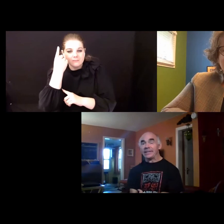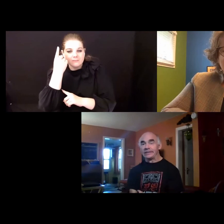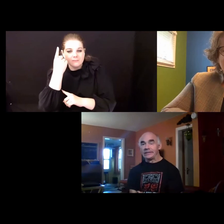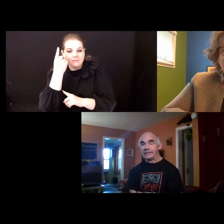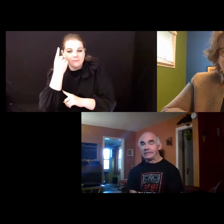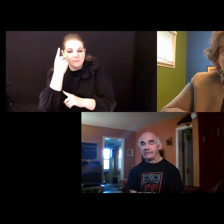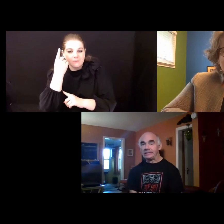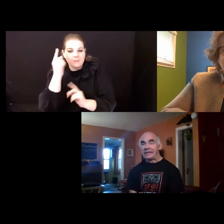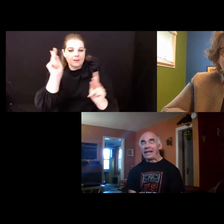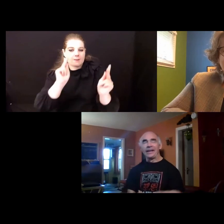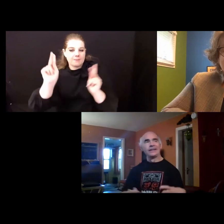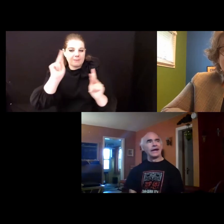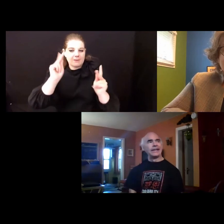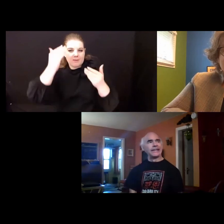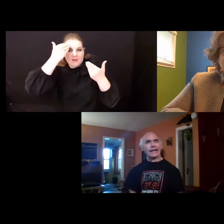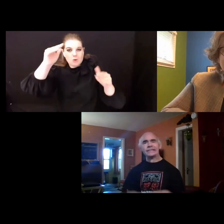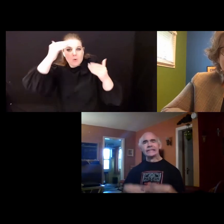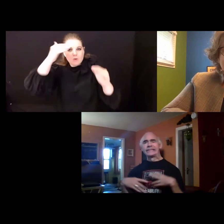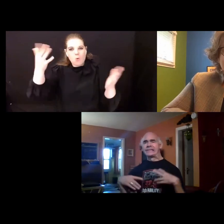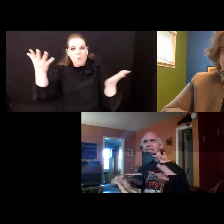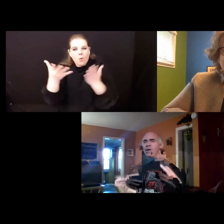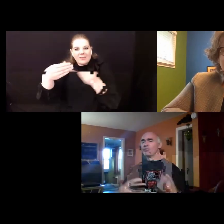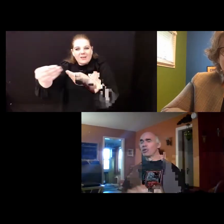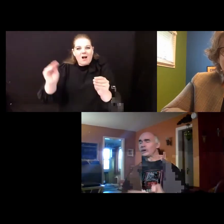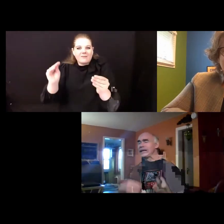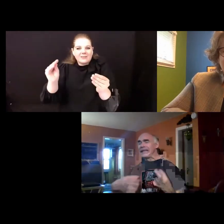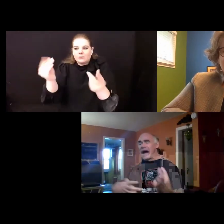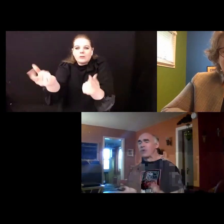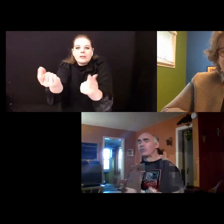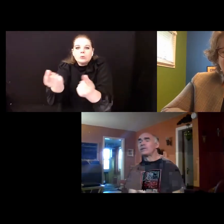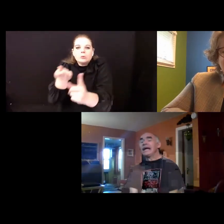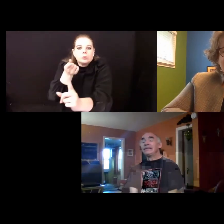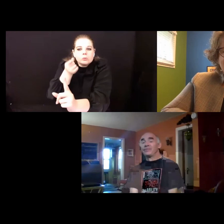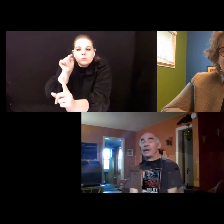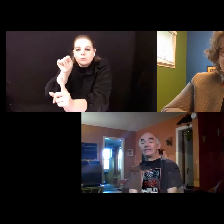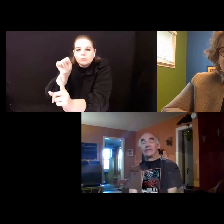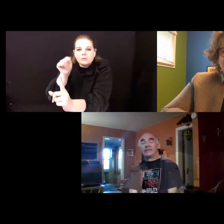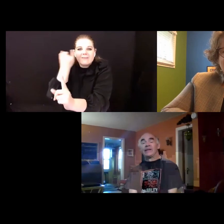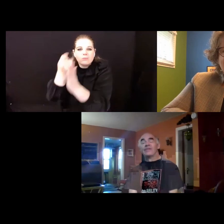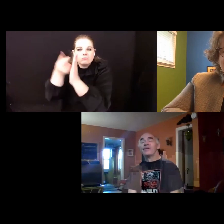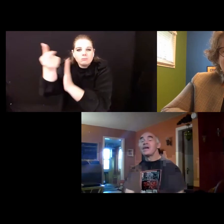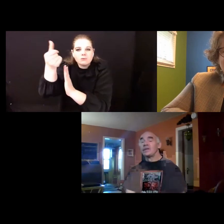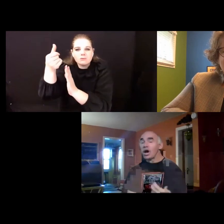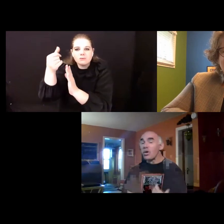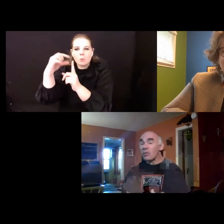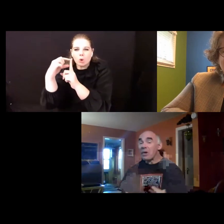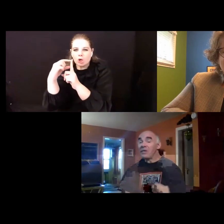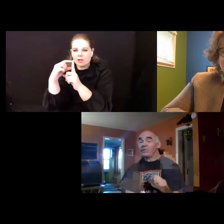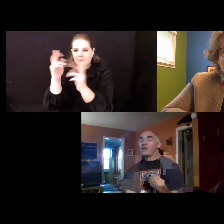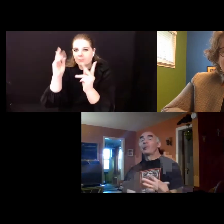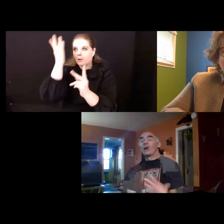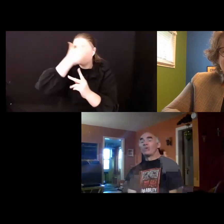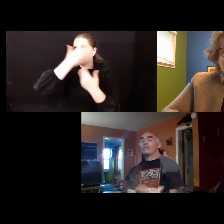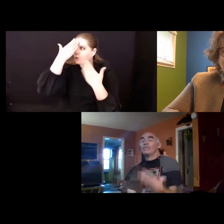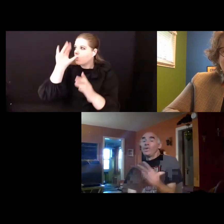does. And I just think putting out the message of, no,